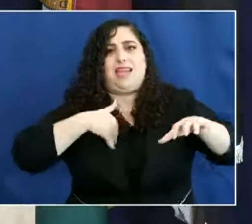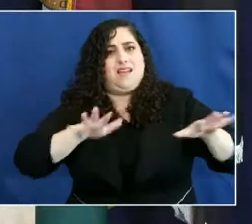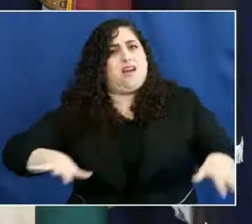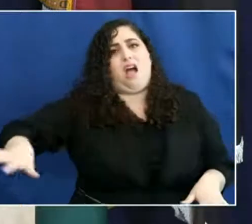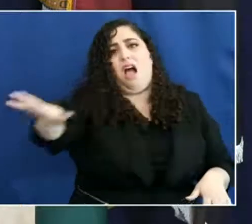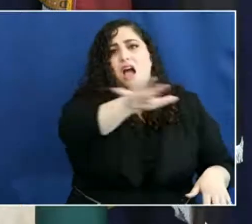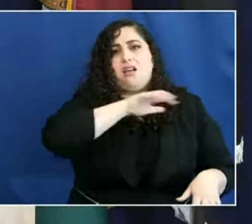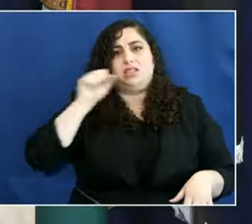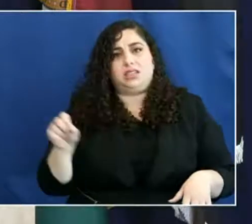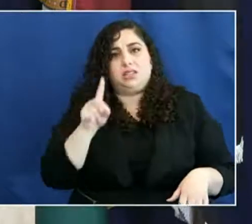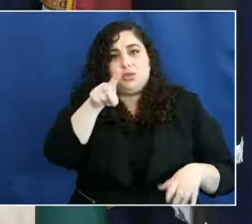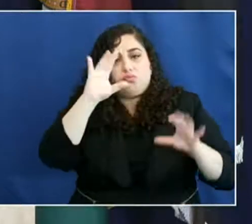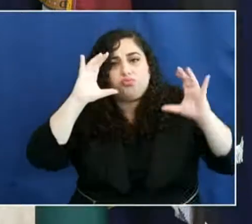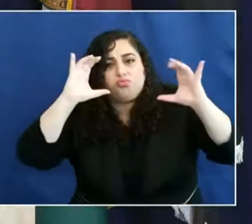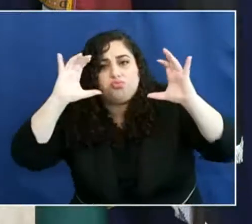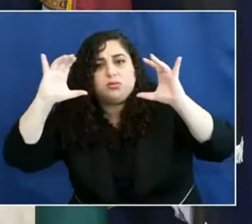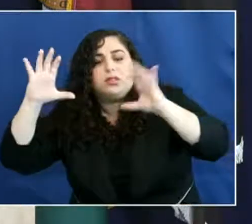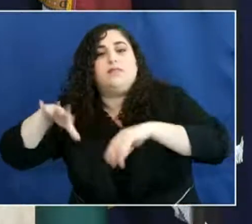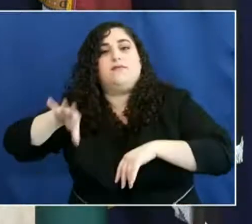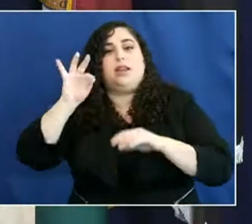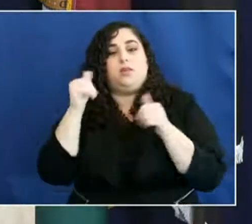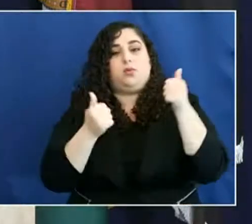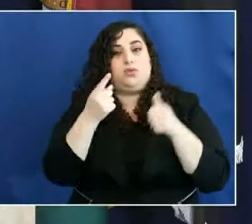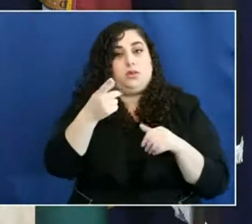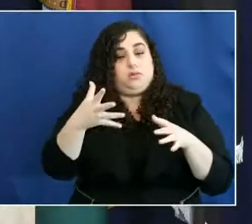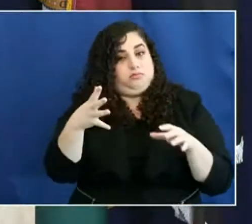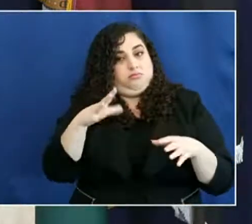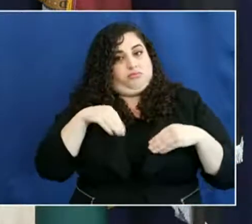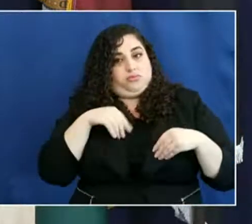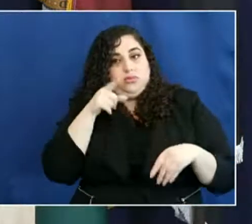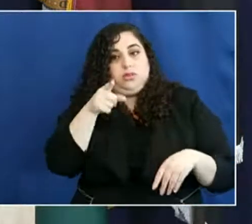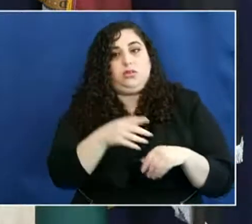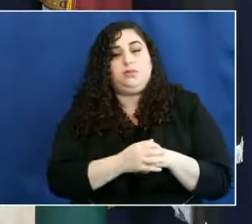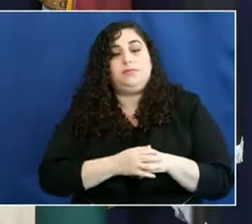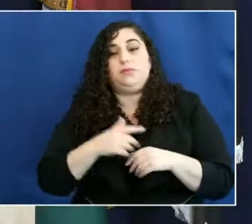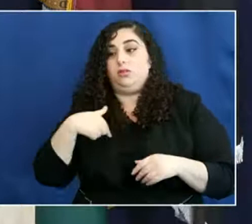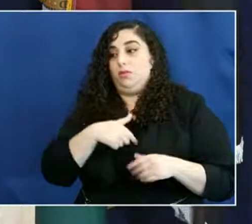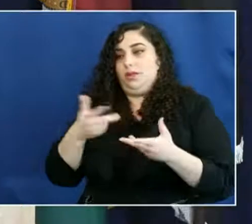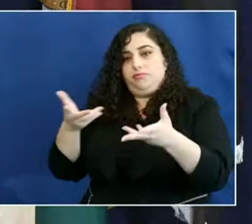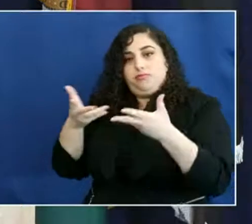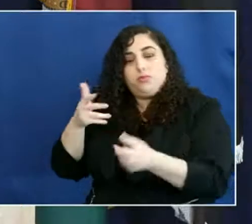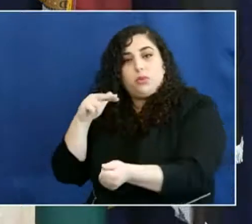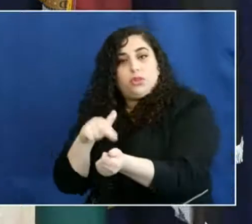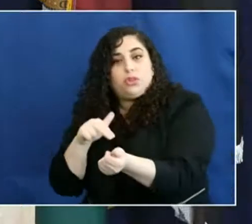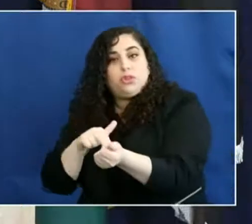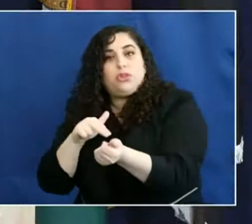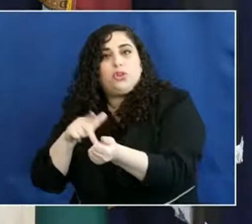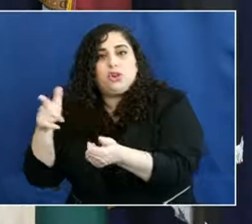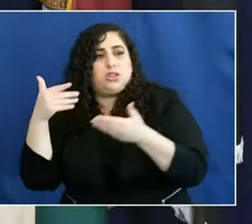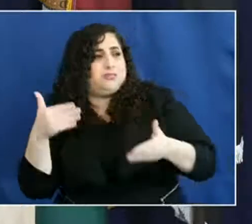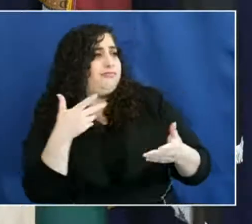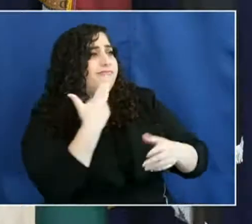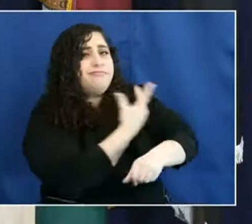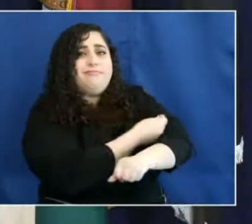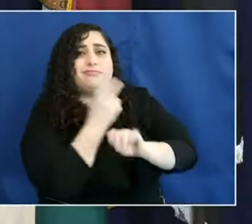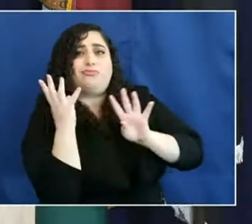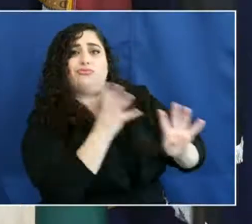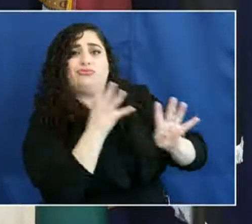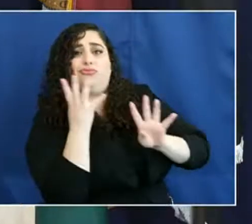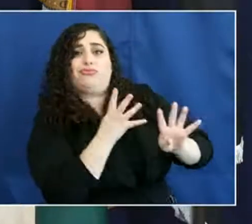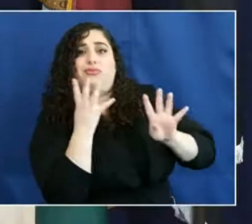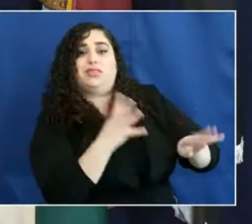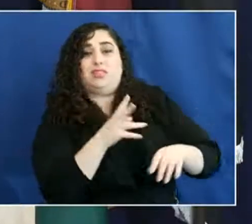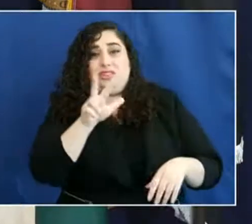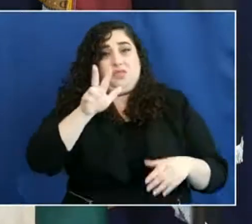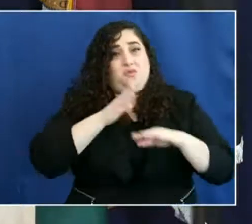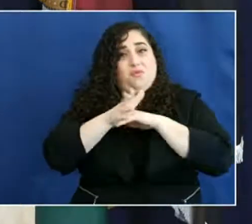of the surrounding communities, and we're happy to share that our county nurses were out there vaccinating over 300 people in a short amount